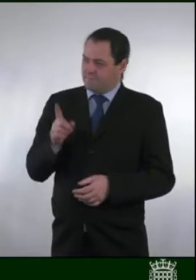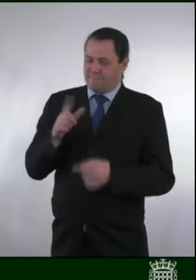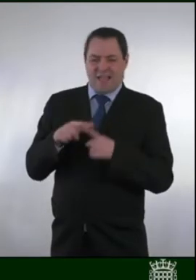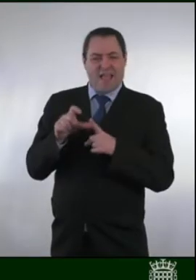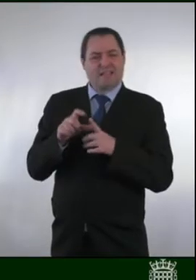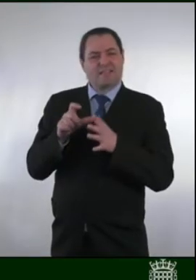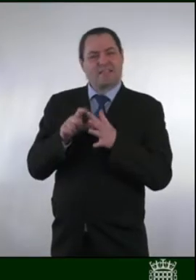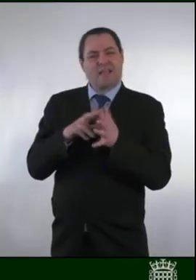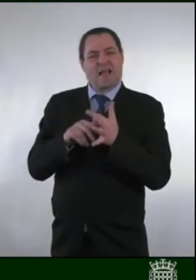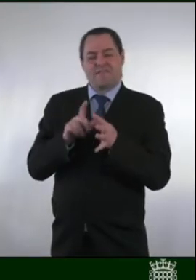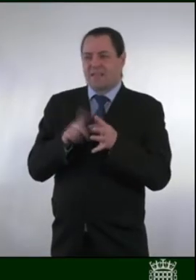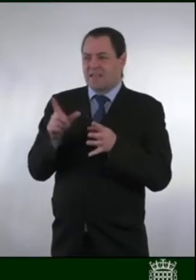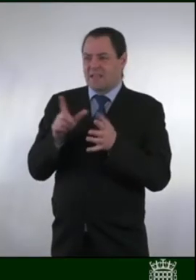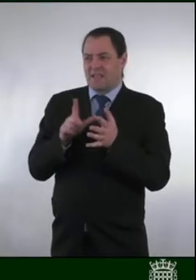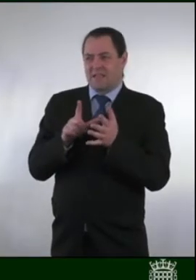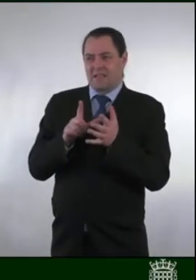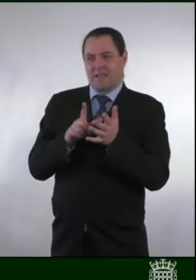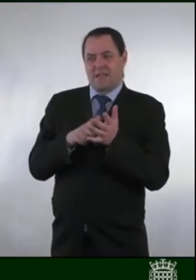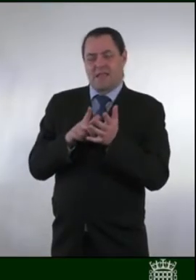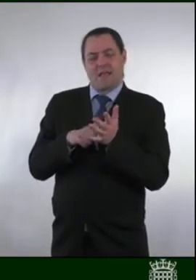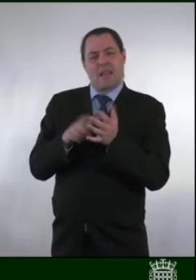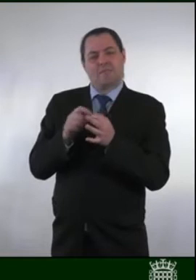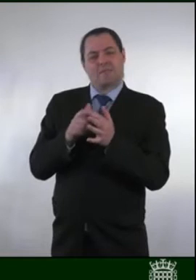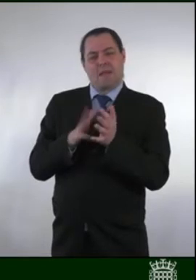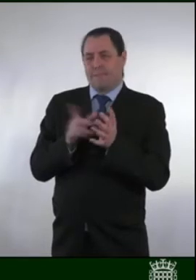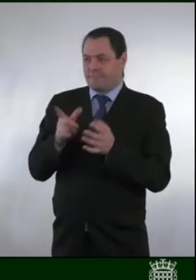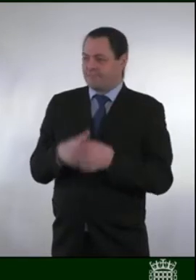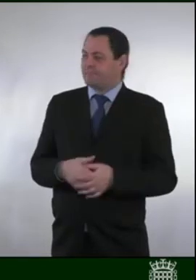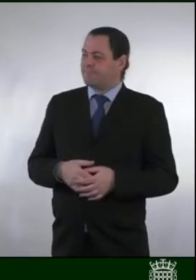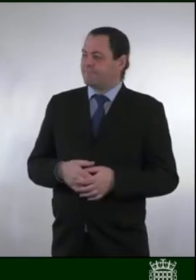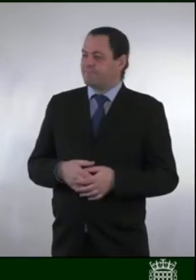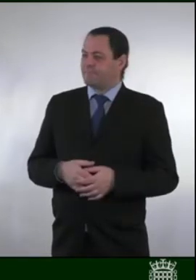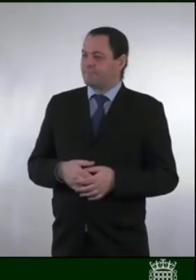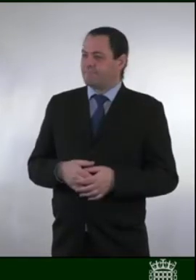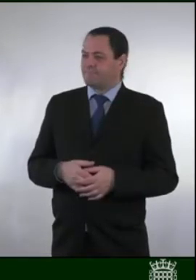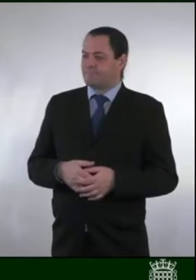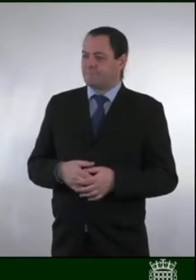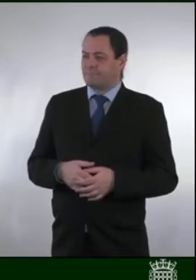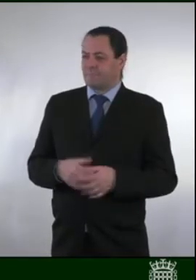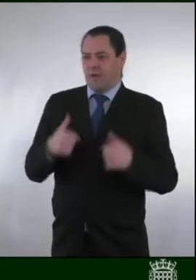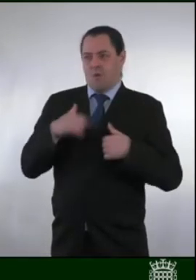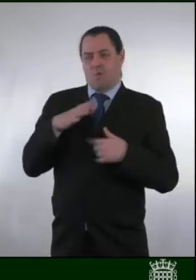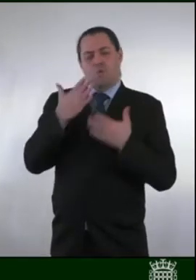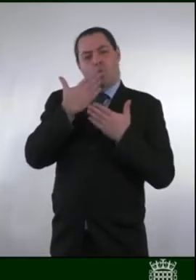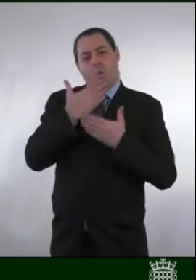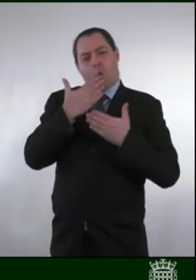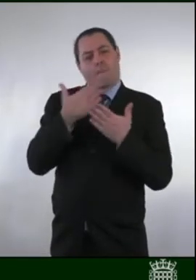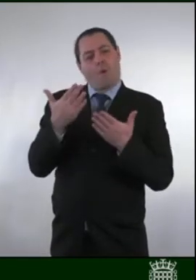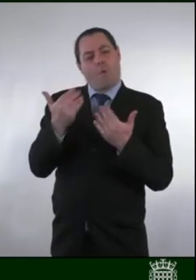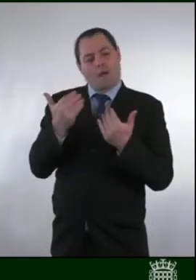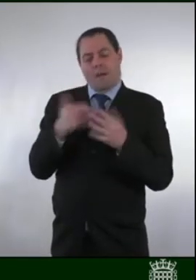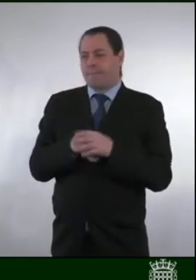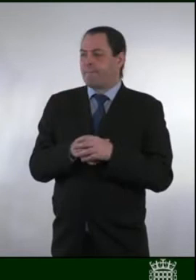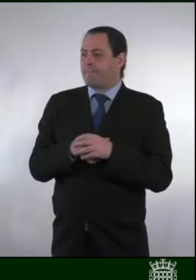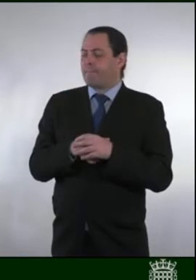Good morning. Good afternoon, Mr. Speaker. Can I add my warmest of welcomes to President Biden and Vice President